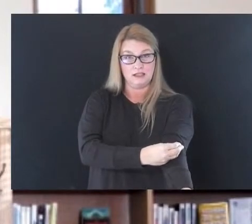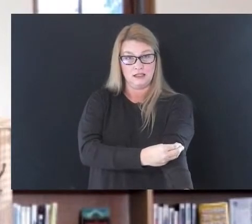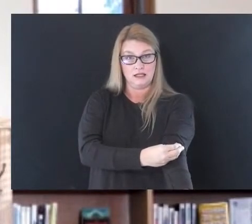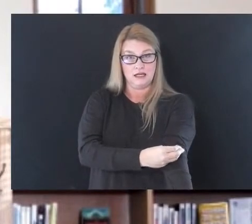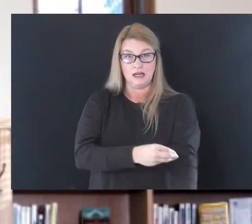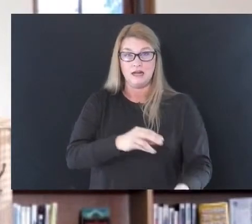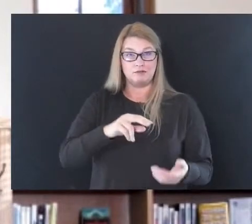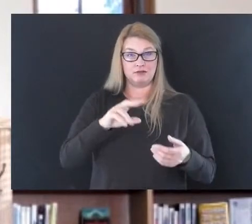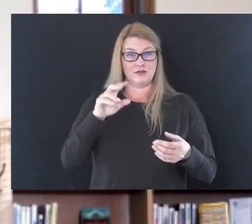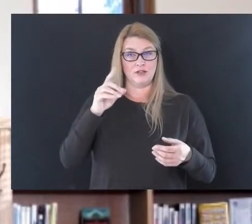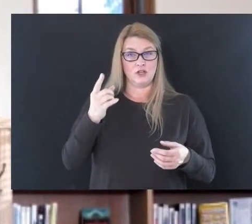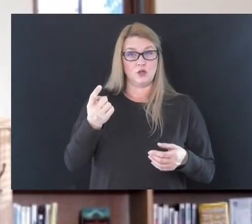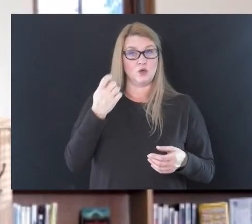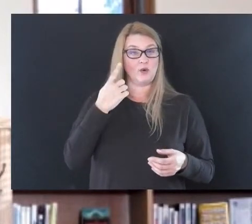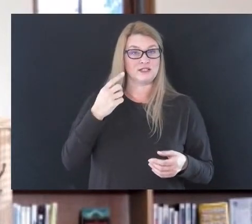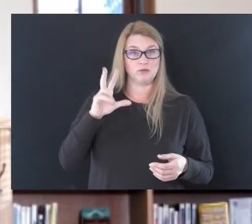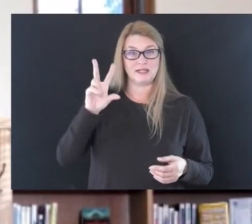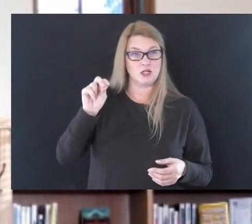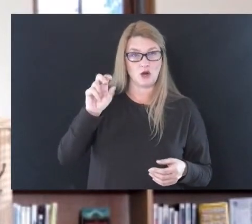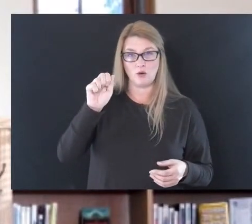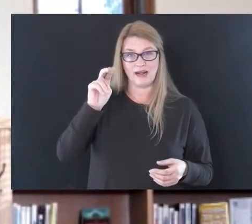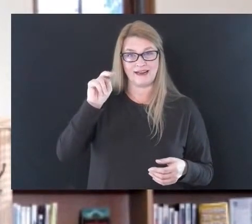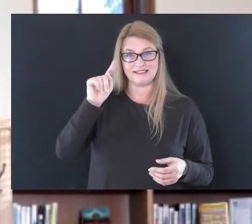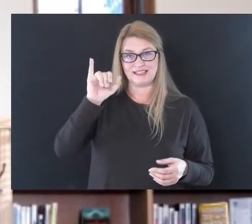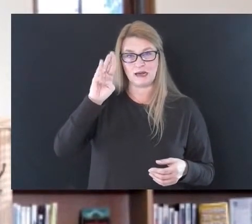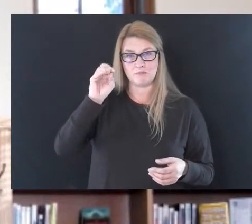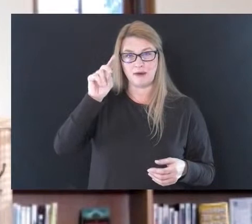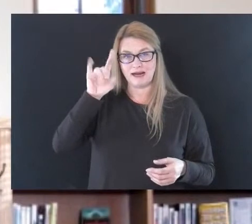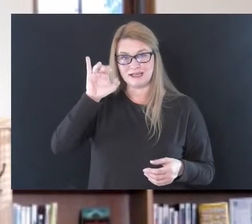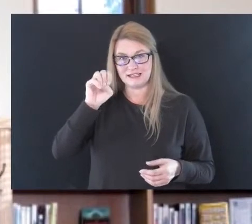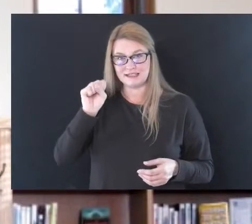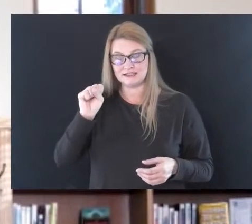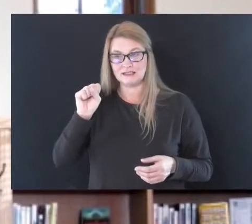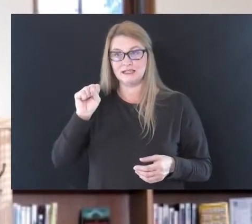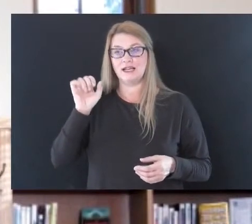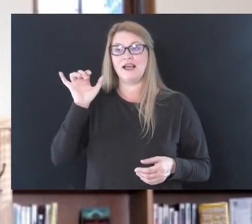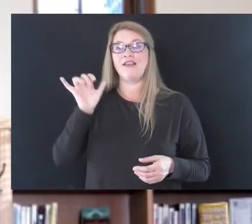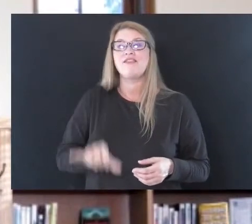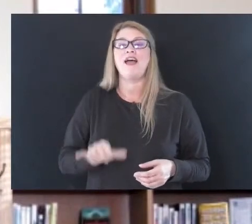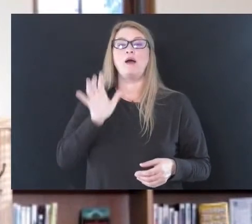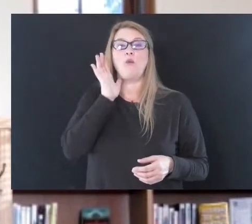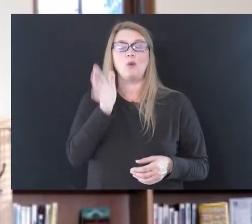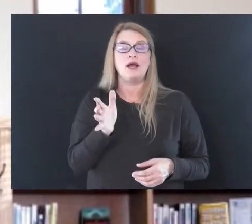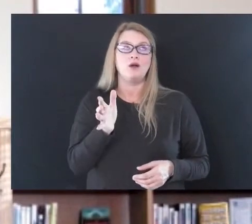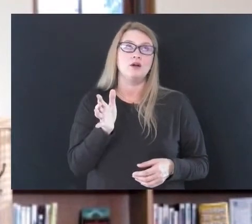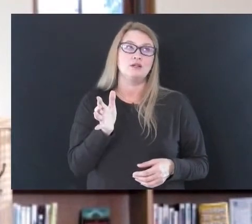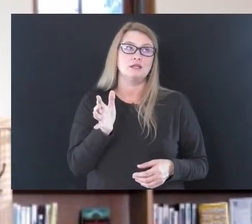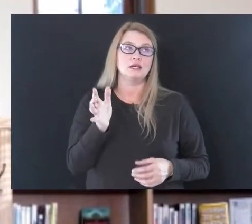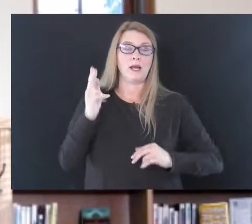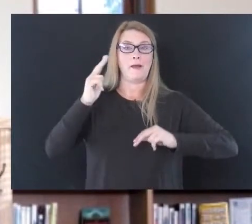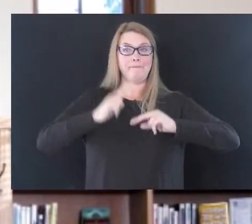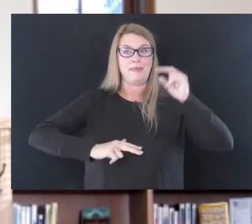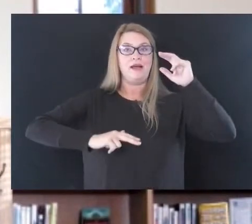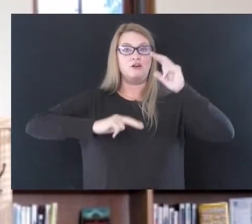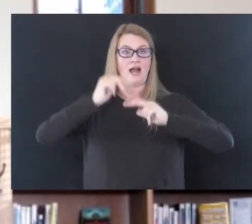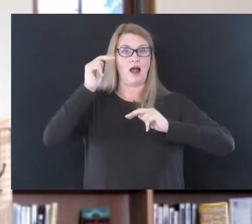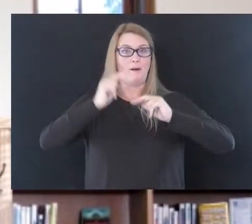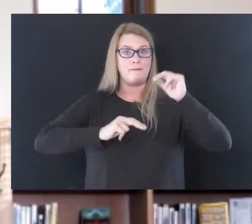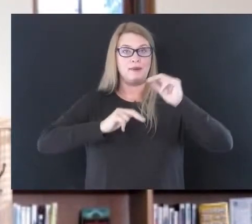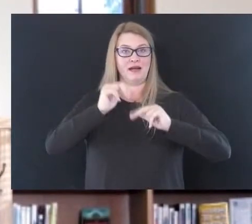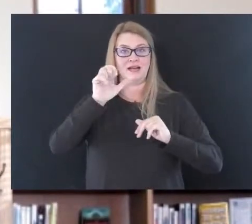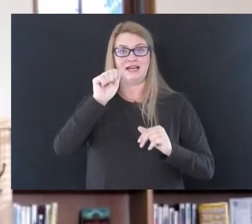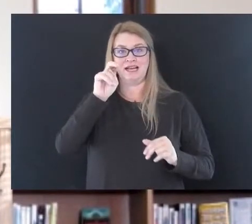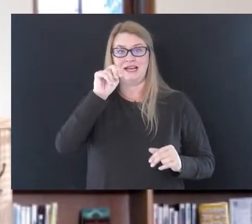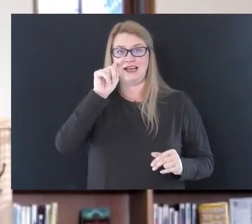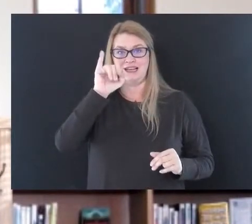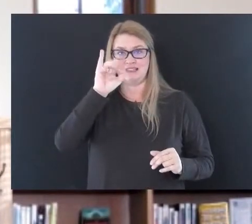But the question would be no, because you're getting the vaccine so that you can build up antibodies when you